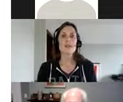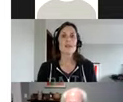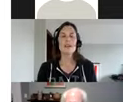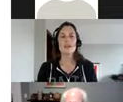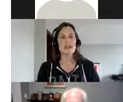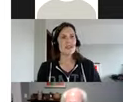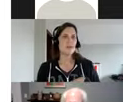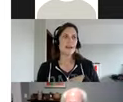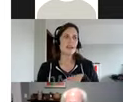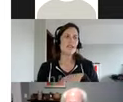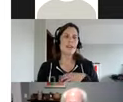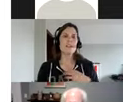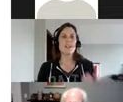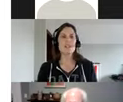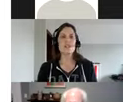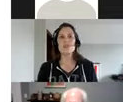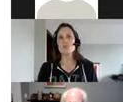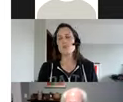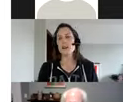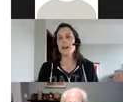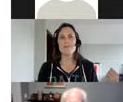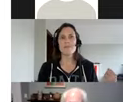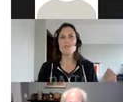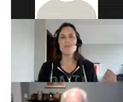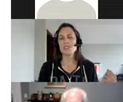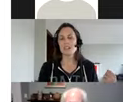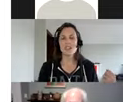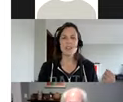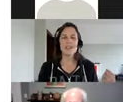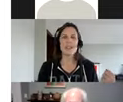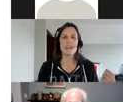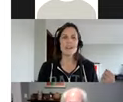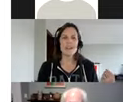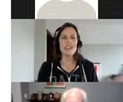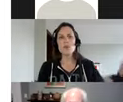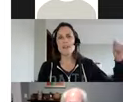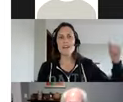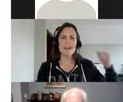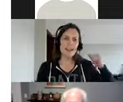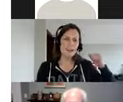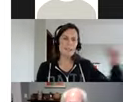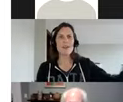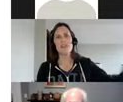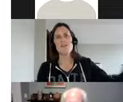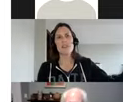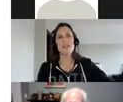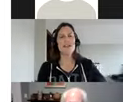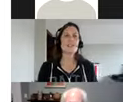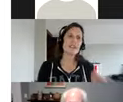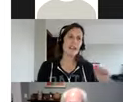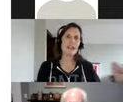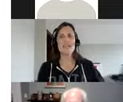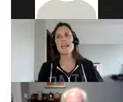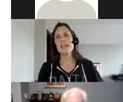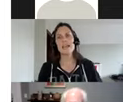round on the media. Someone has invented this new projection that is equal area and better than everything